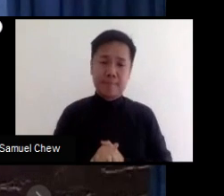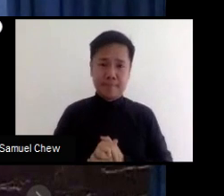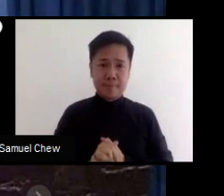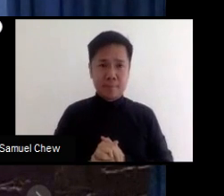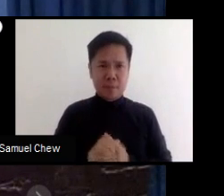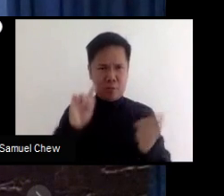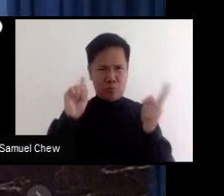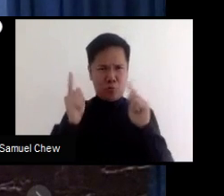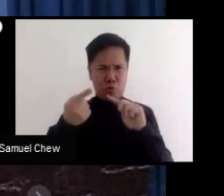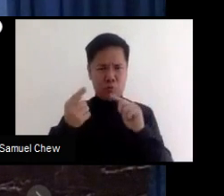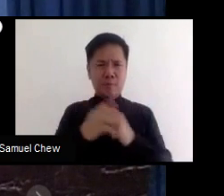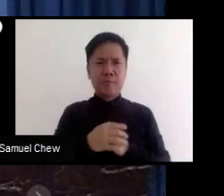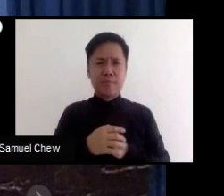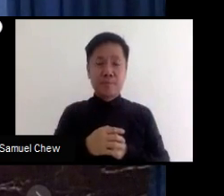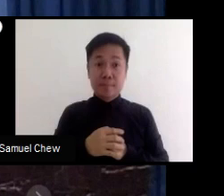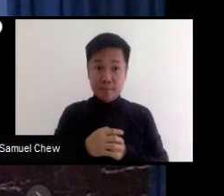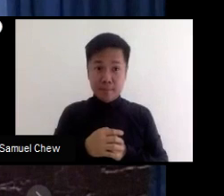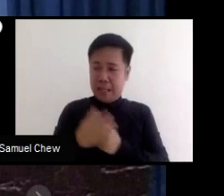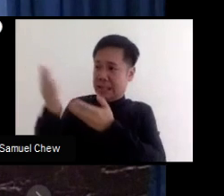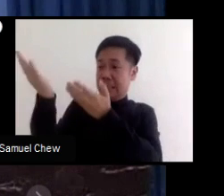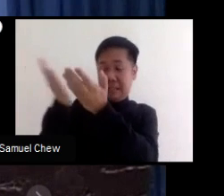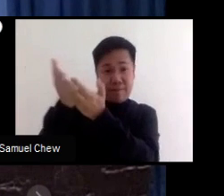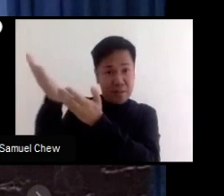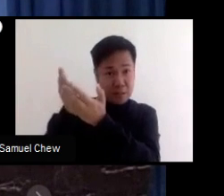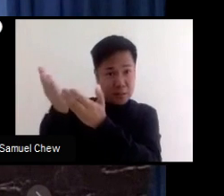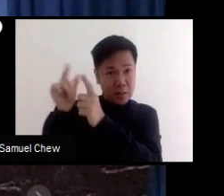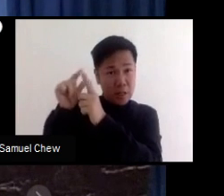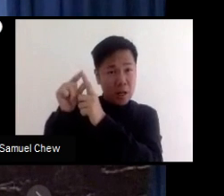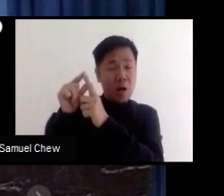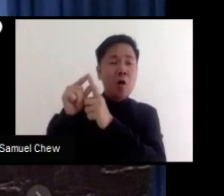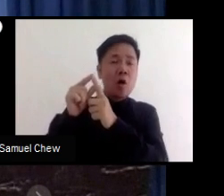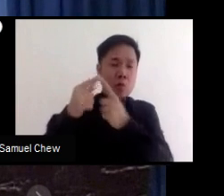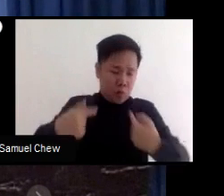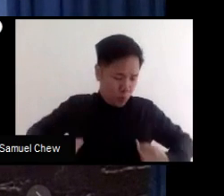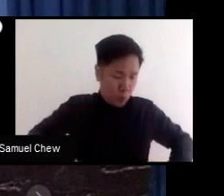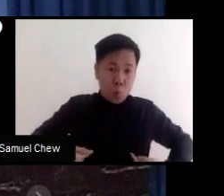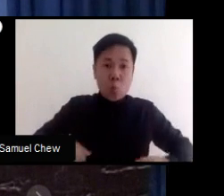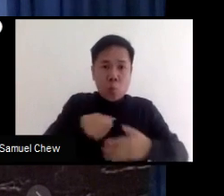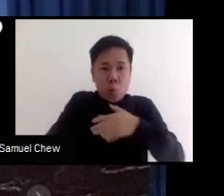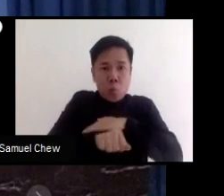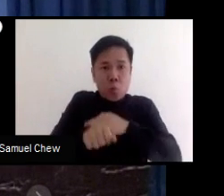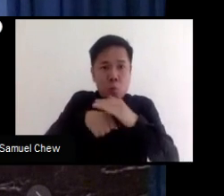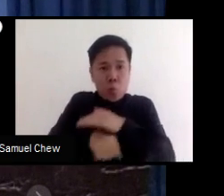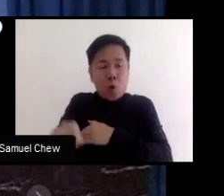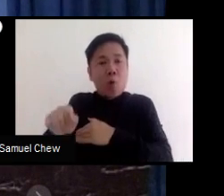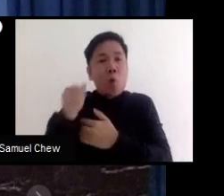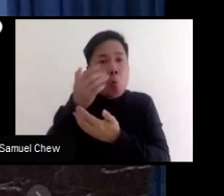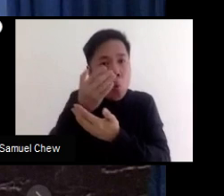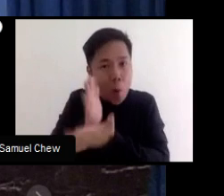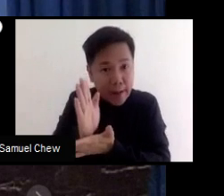health services and reproductive rights, as I mentioned. Thank you very much.